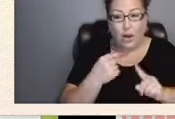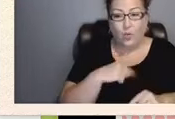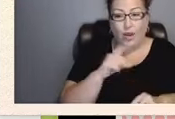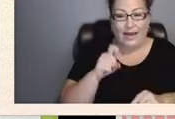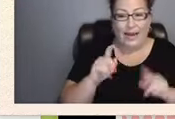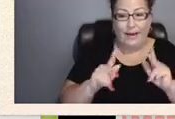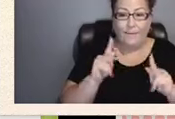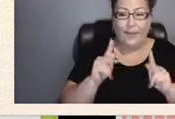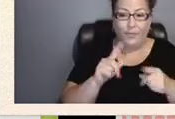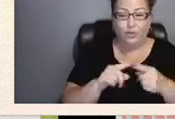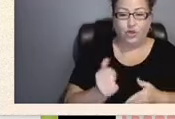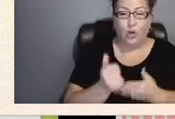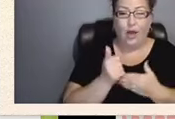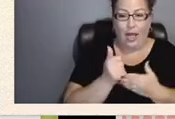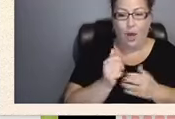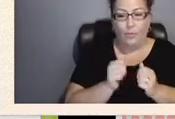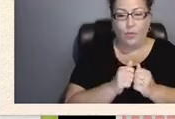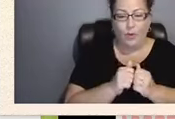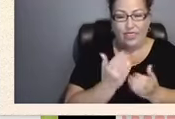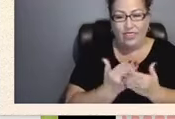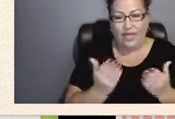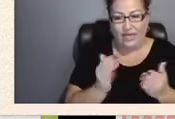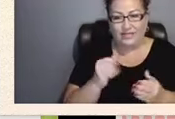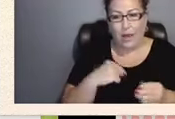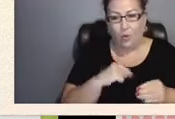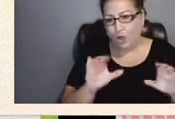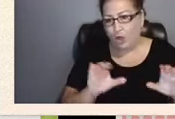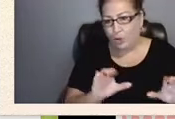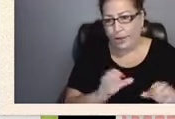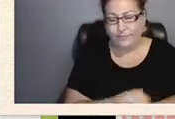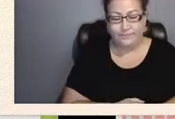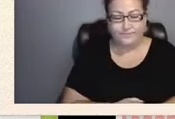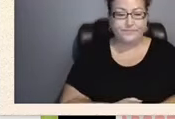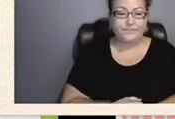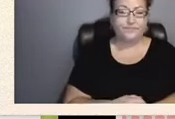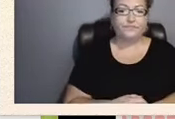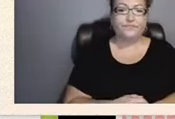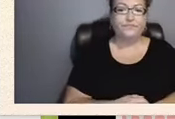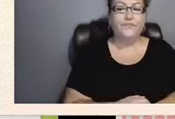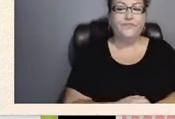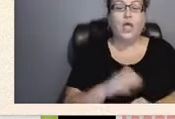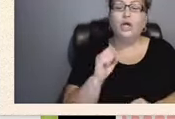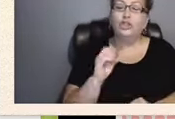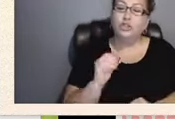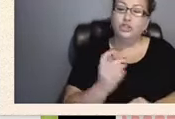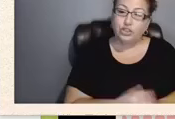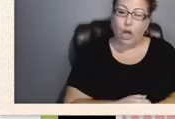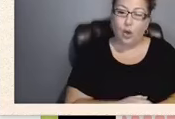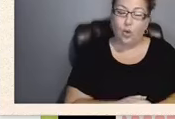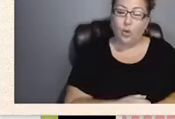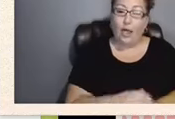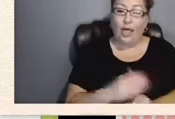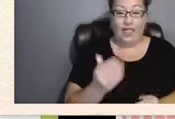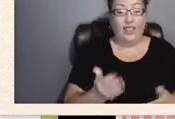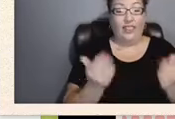to help with the things that we're doing. So